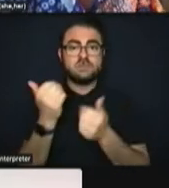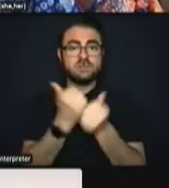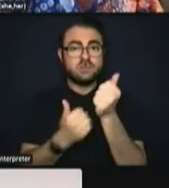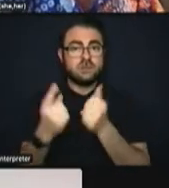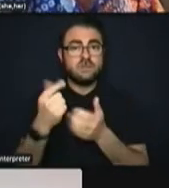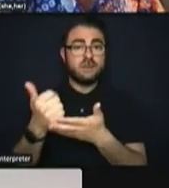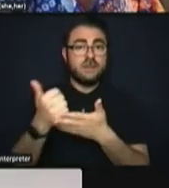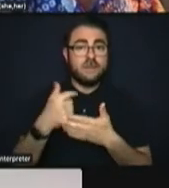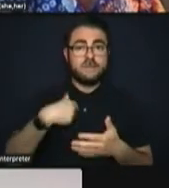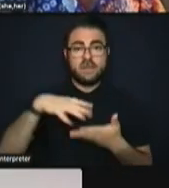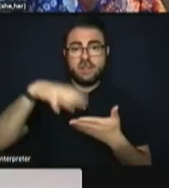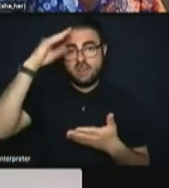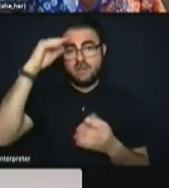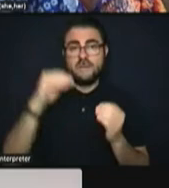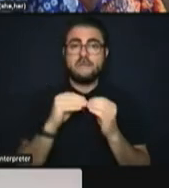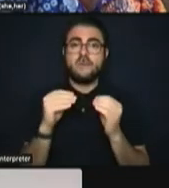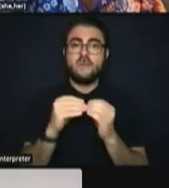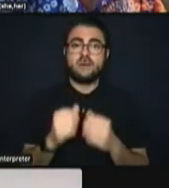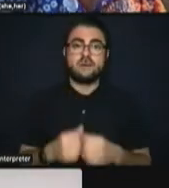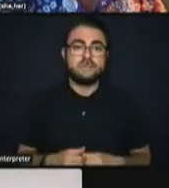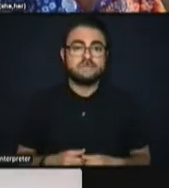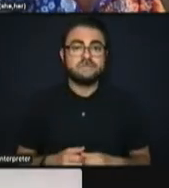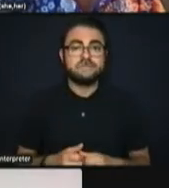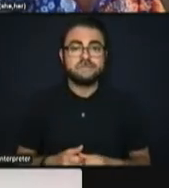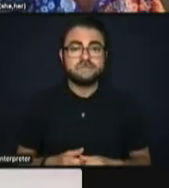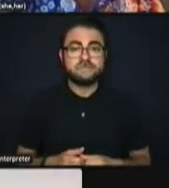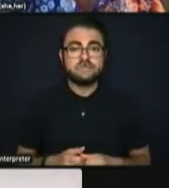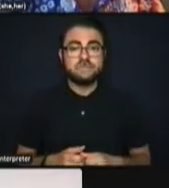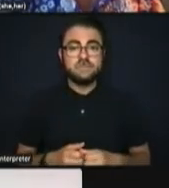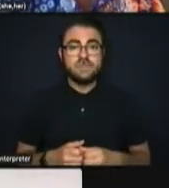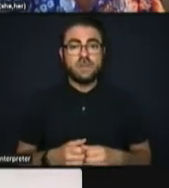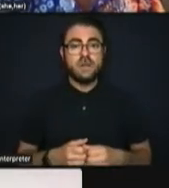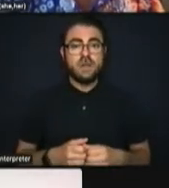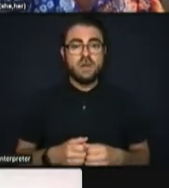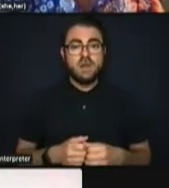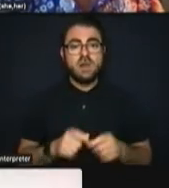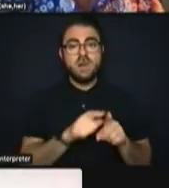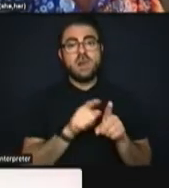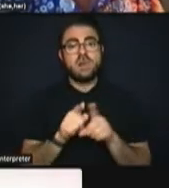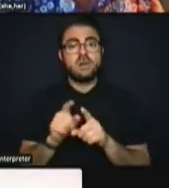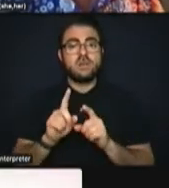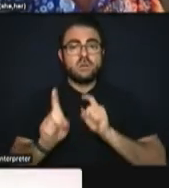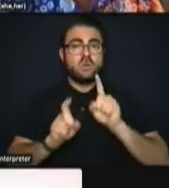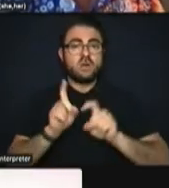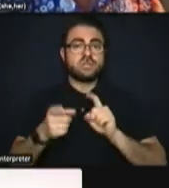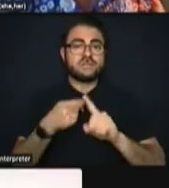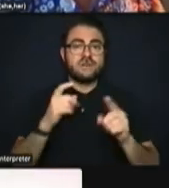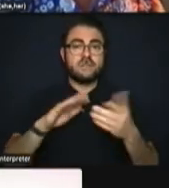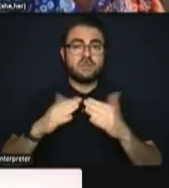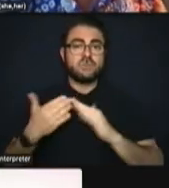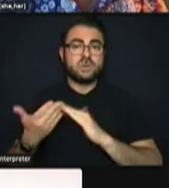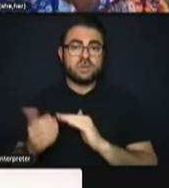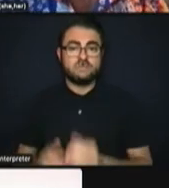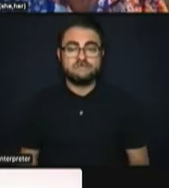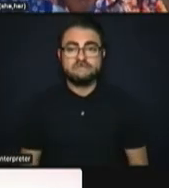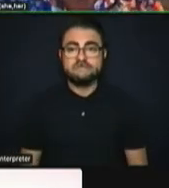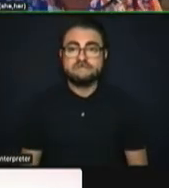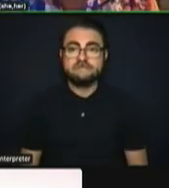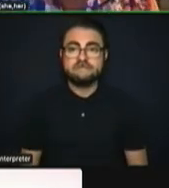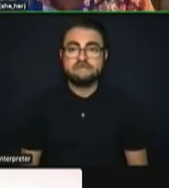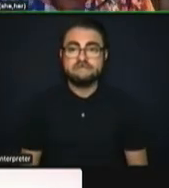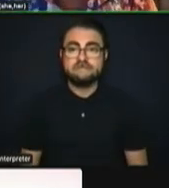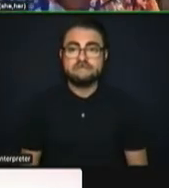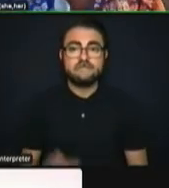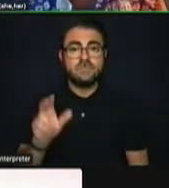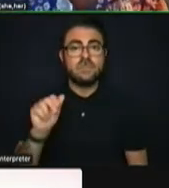learn more, everyone that, and even the questions from our community. I